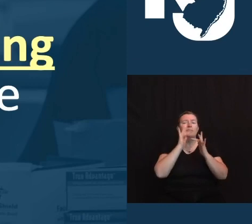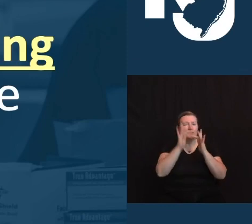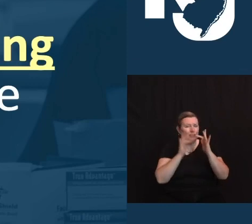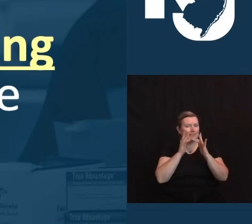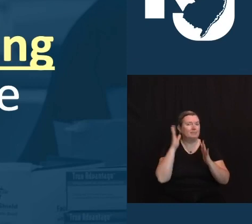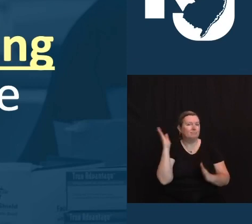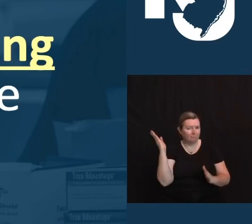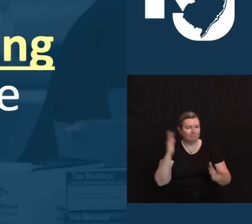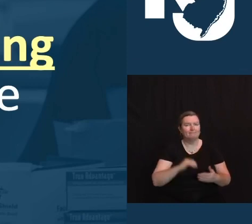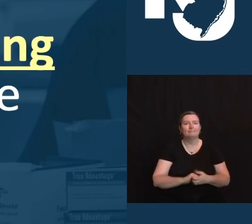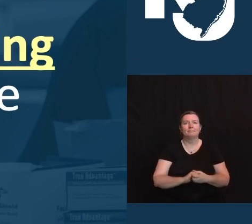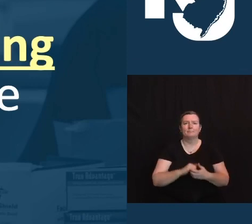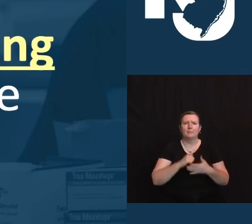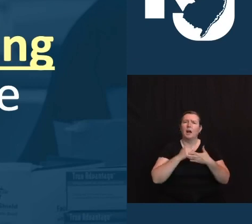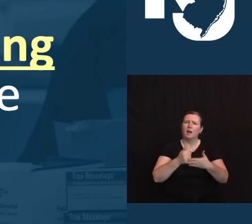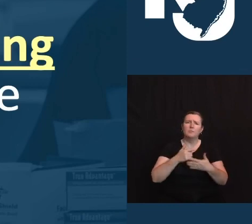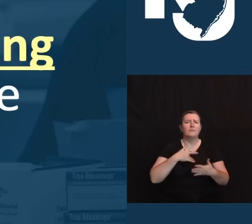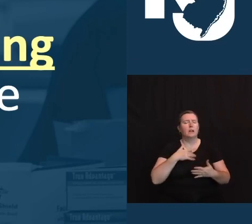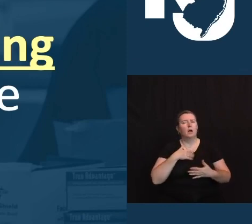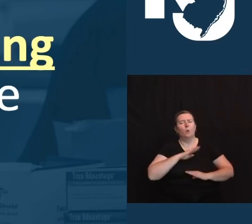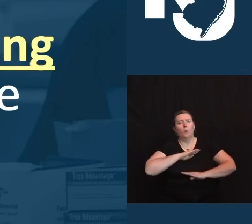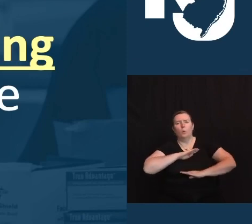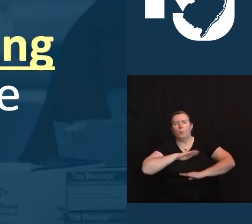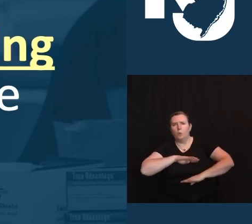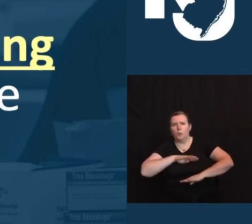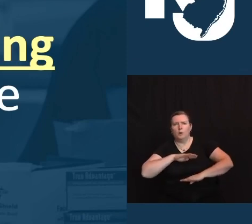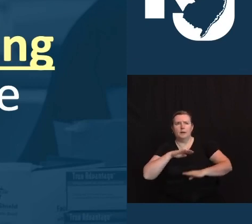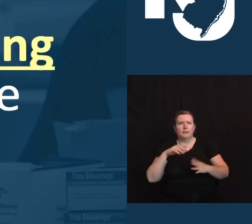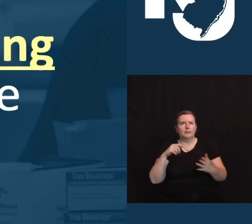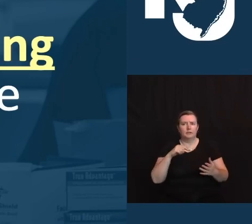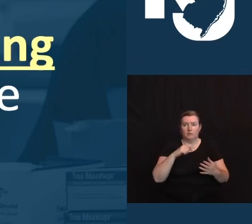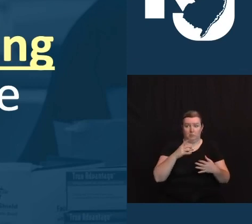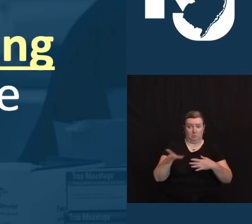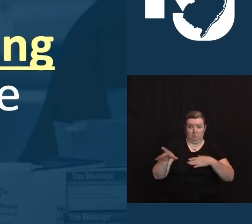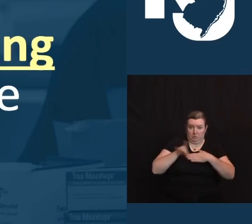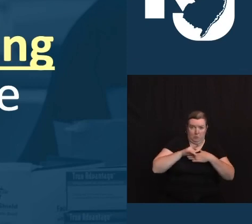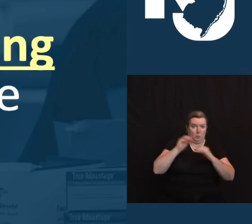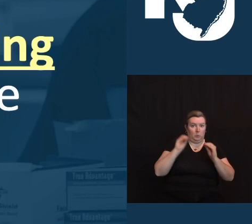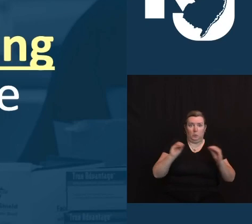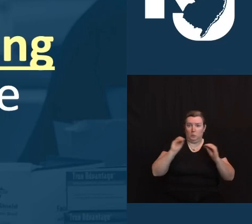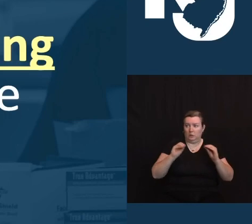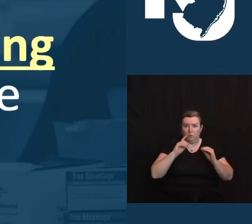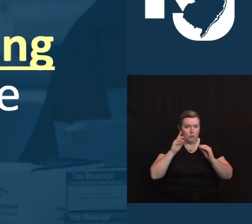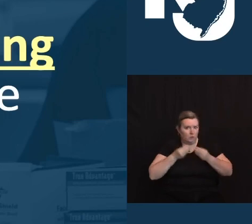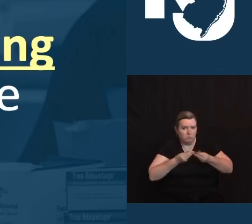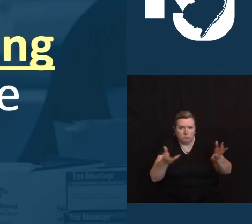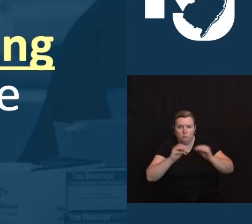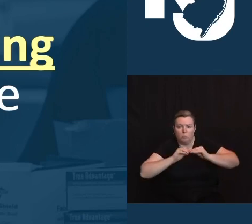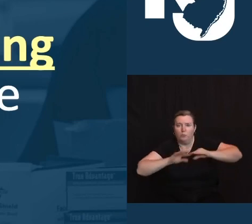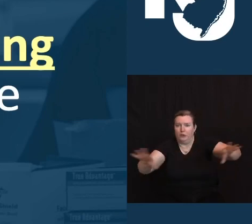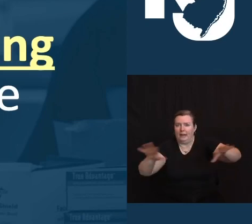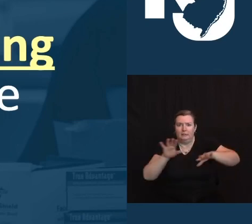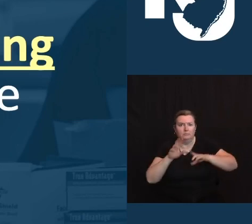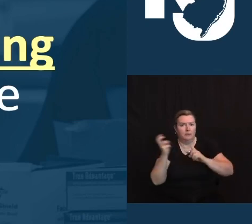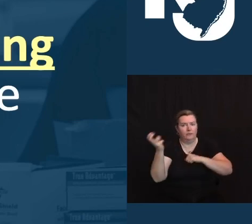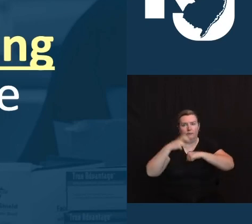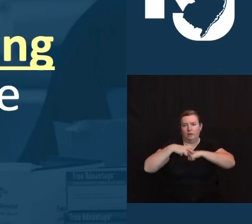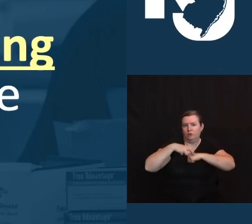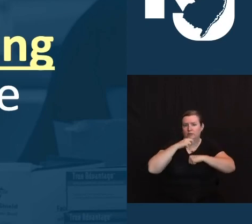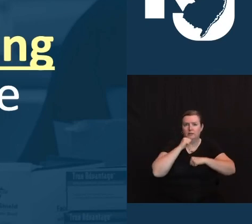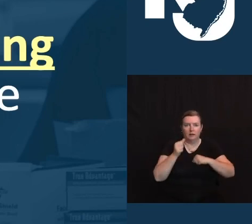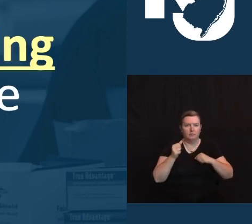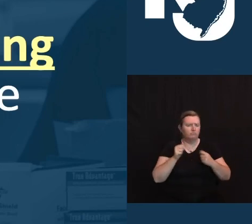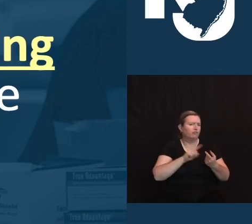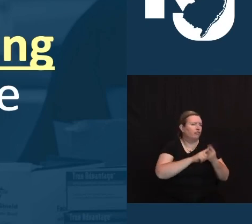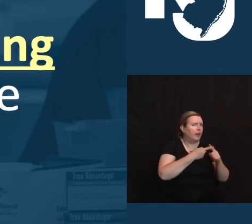of mind that you are not unknowingly carrying this virus and can spread it among your family and friends. And getting tested